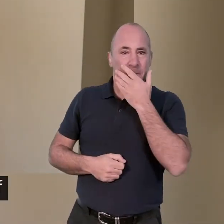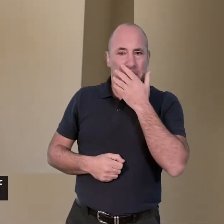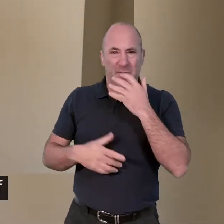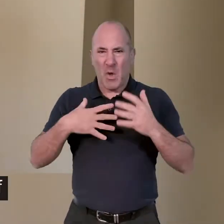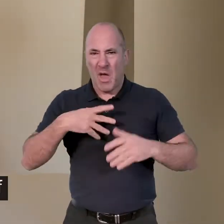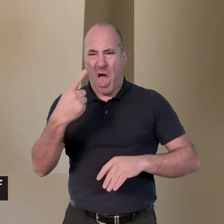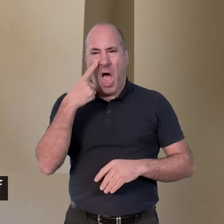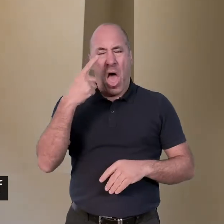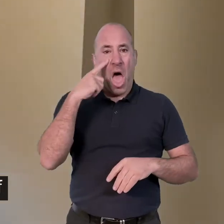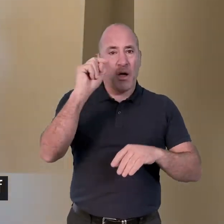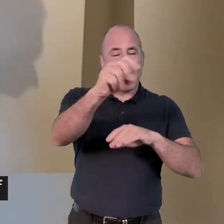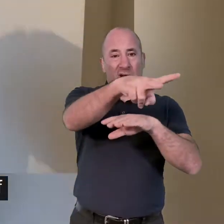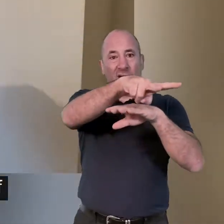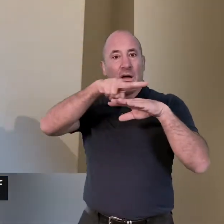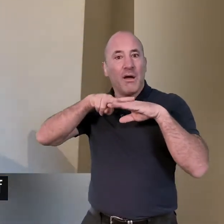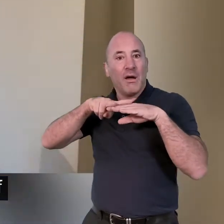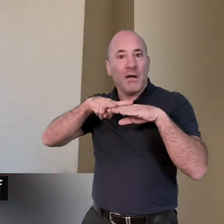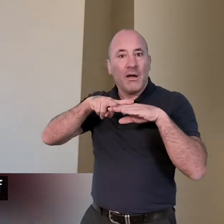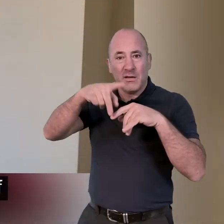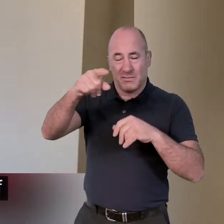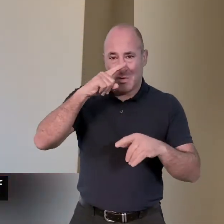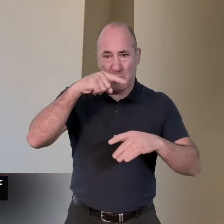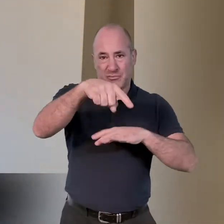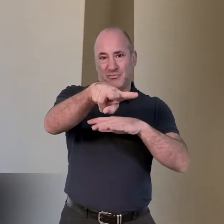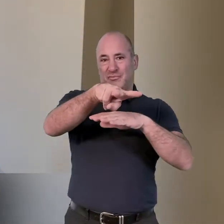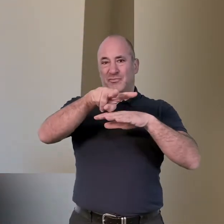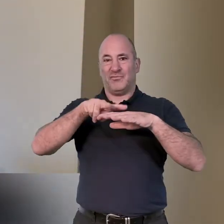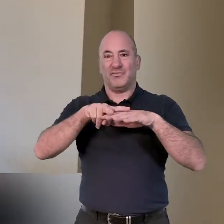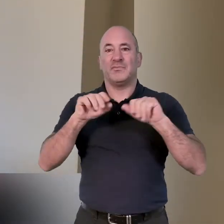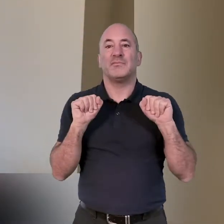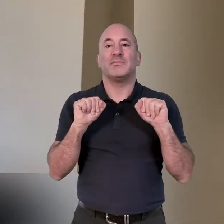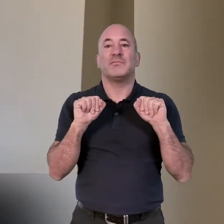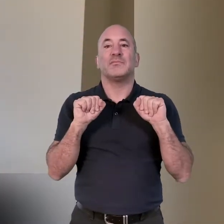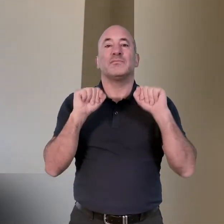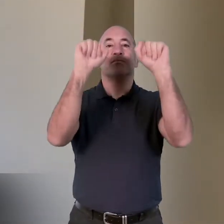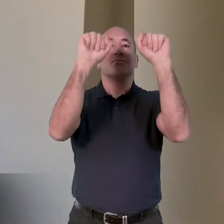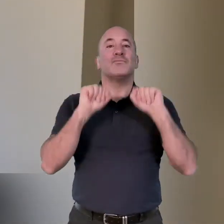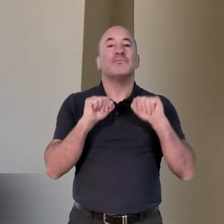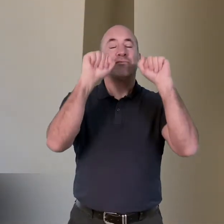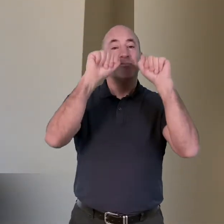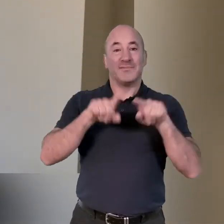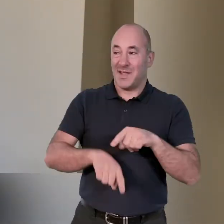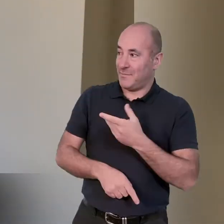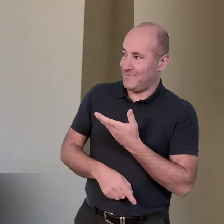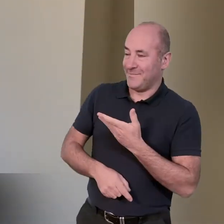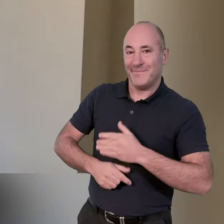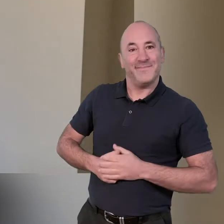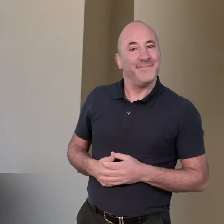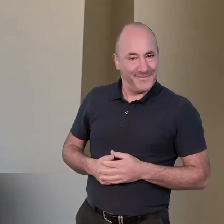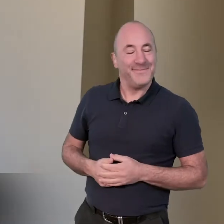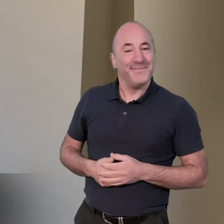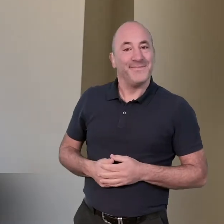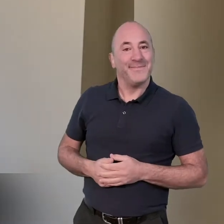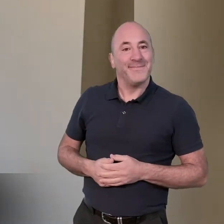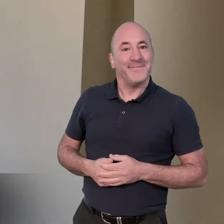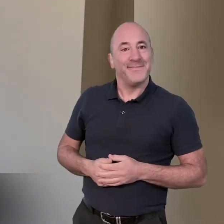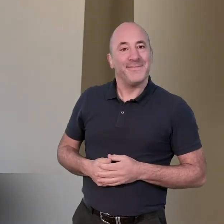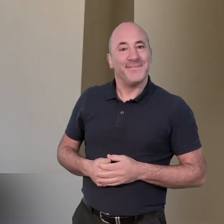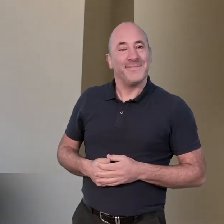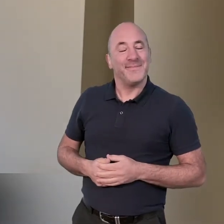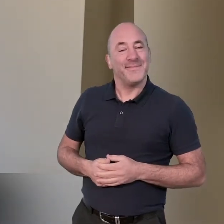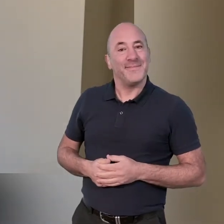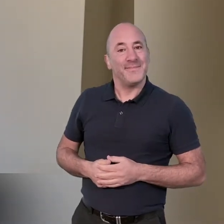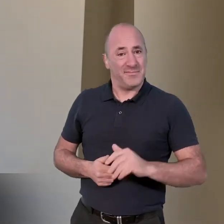And if you want to test yourself from a laying position, from the floor, you're going to punch up into the